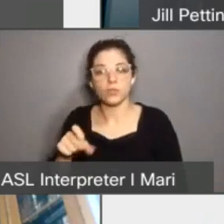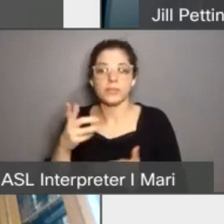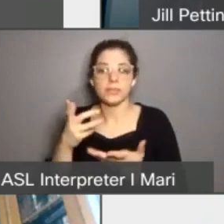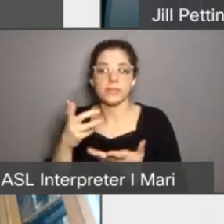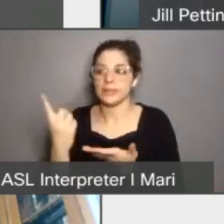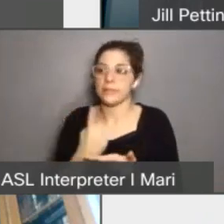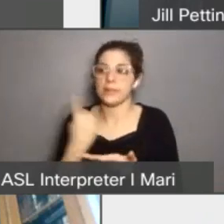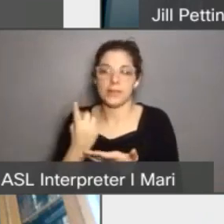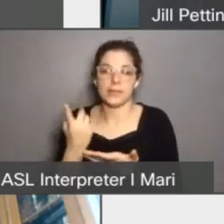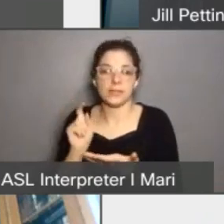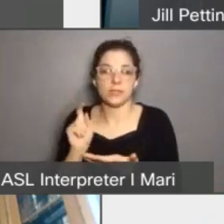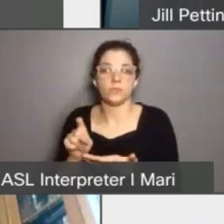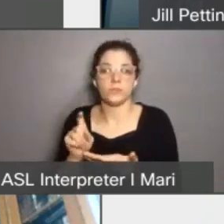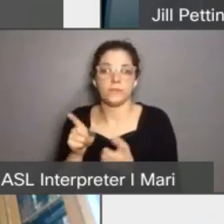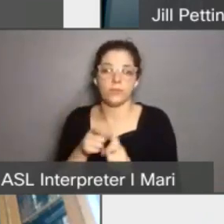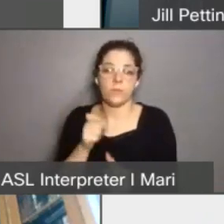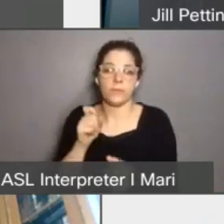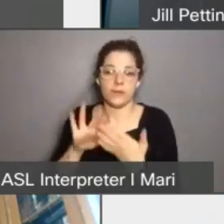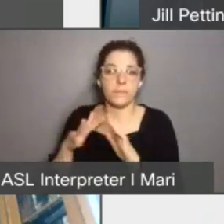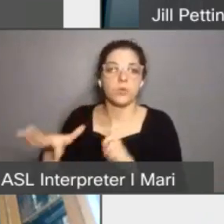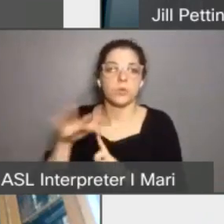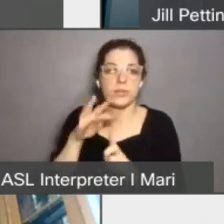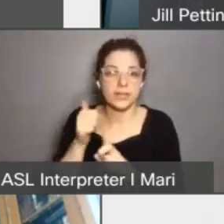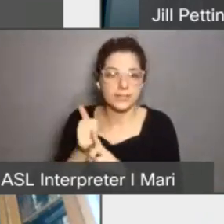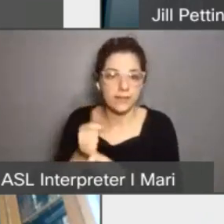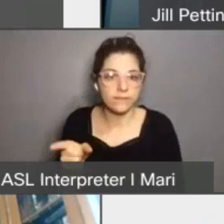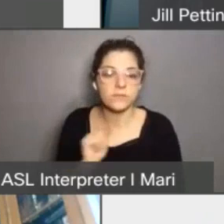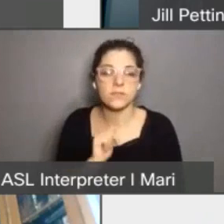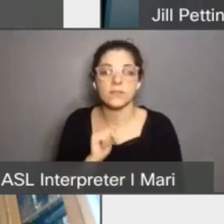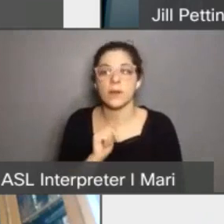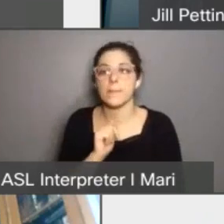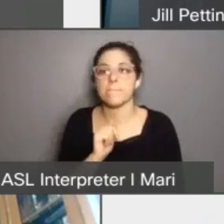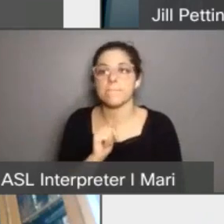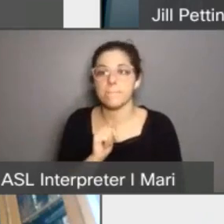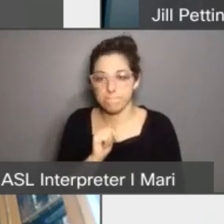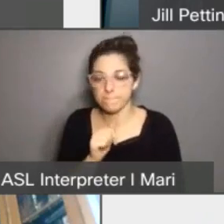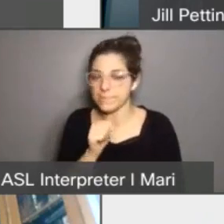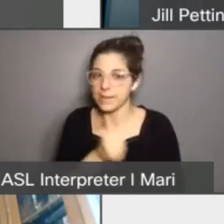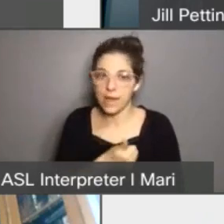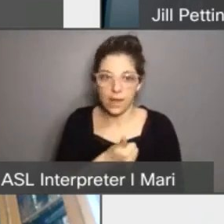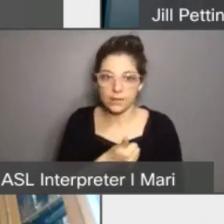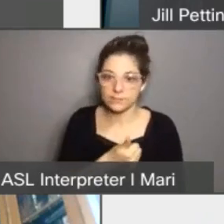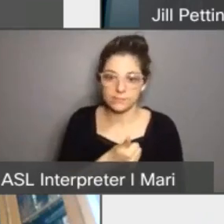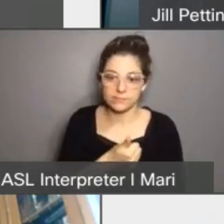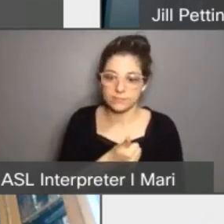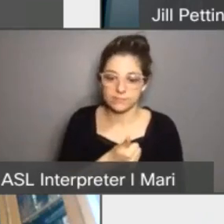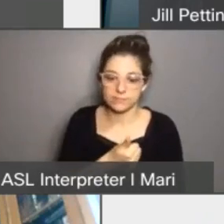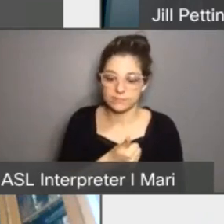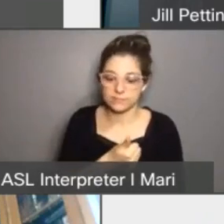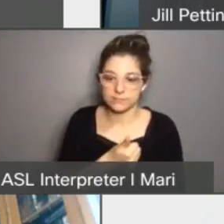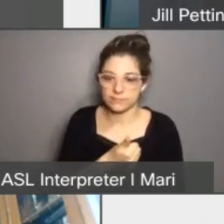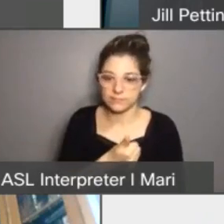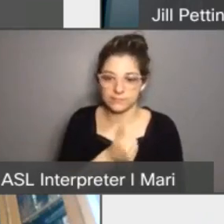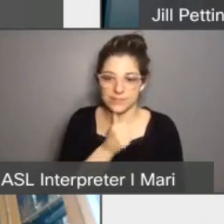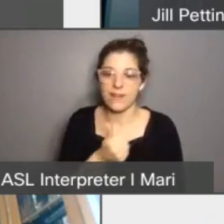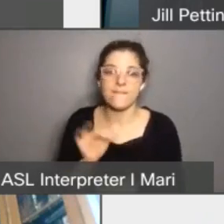mechanism that it needs to come from the community, um, you know, not be, kind of